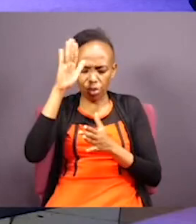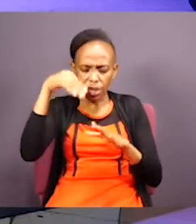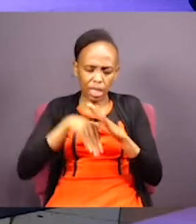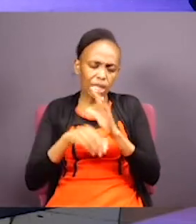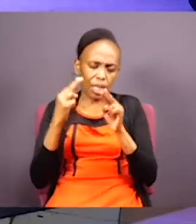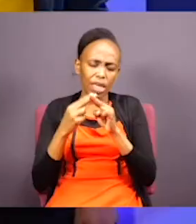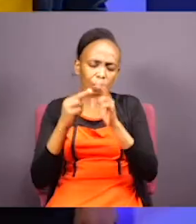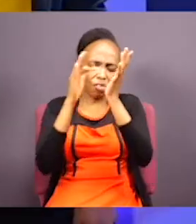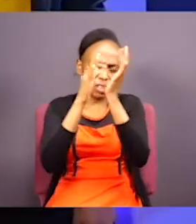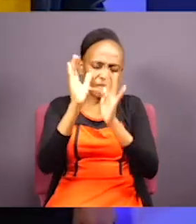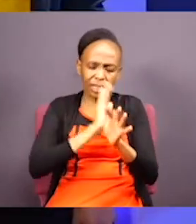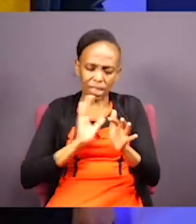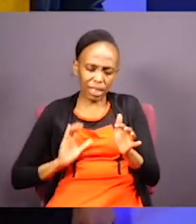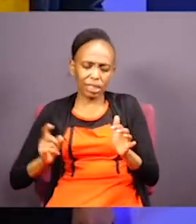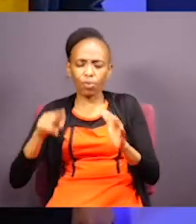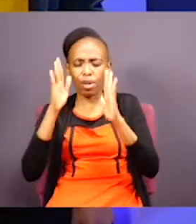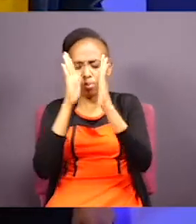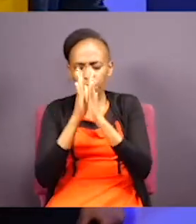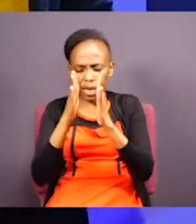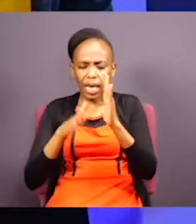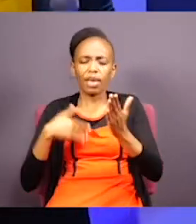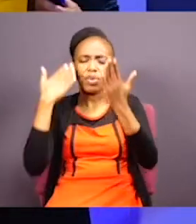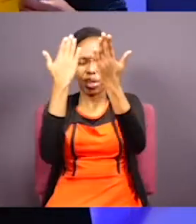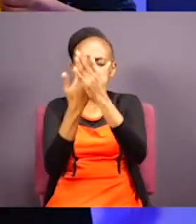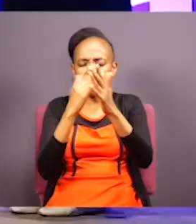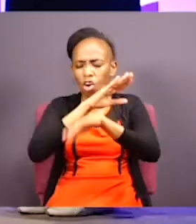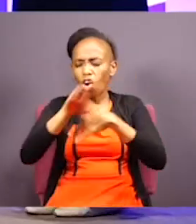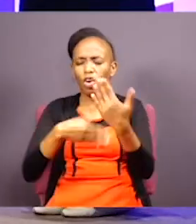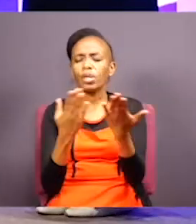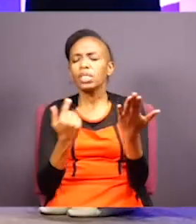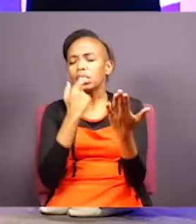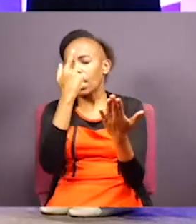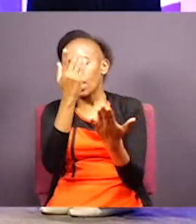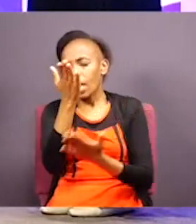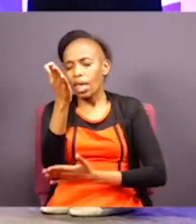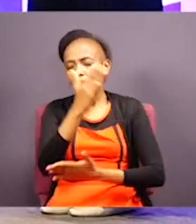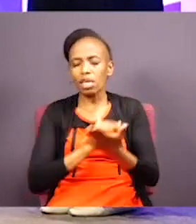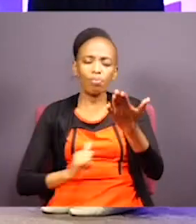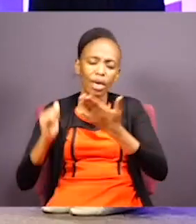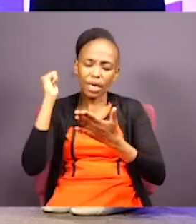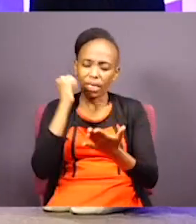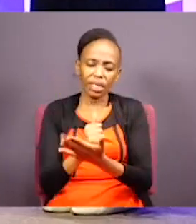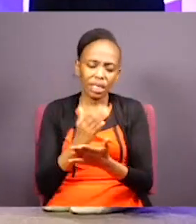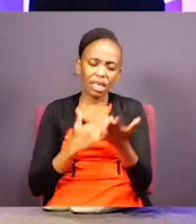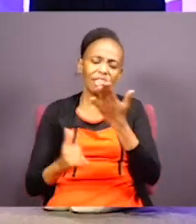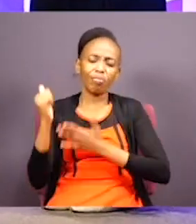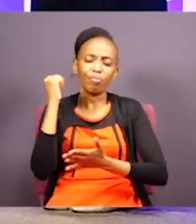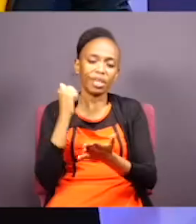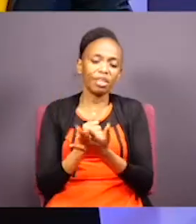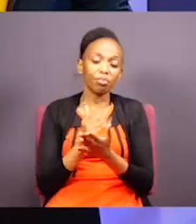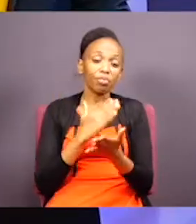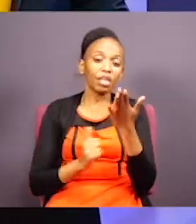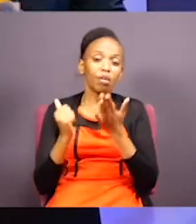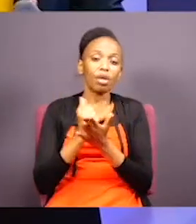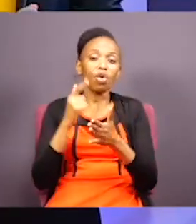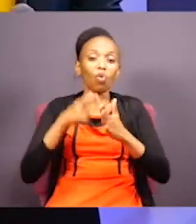name of Jesus Christ we pray and we give thanks. Everyone said, Amen and amen, amen. What a great time